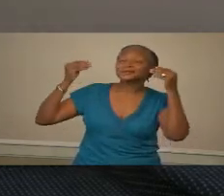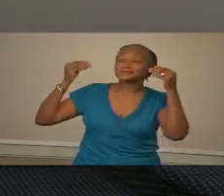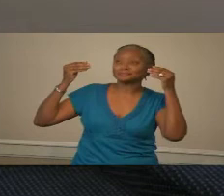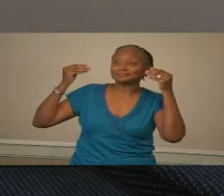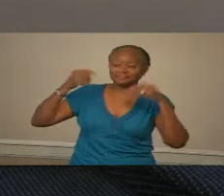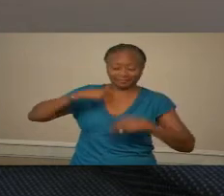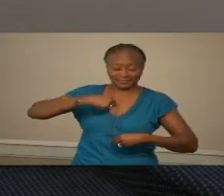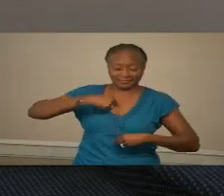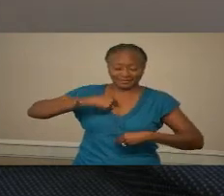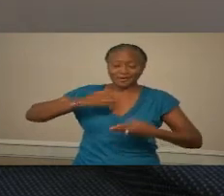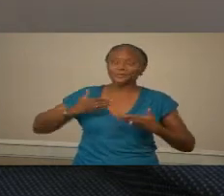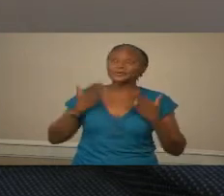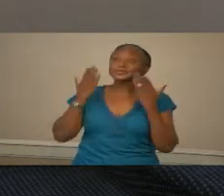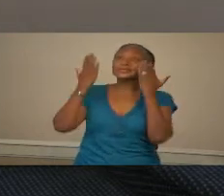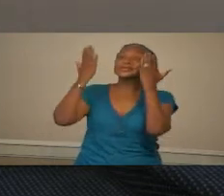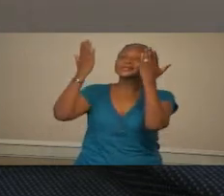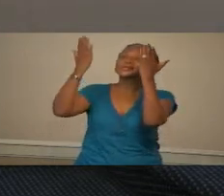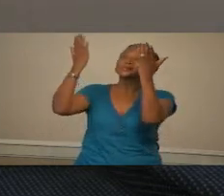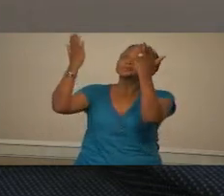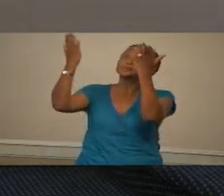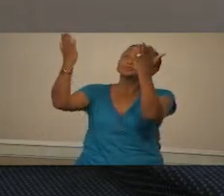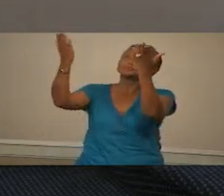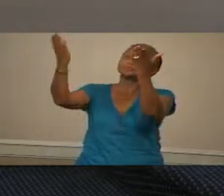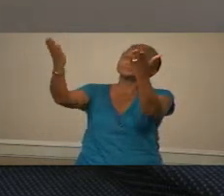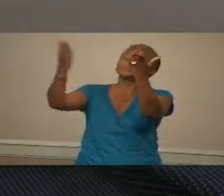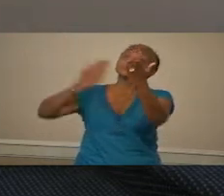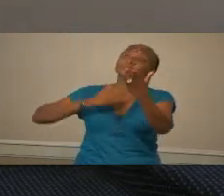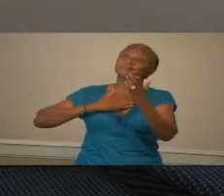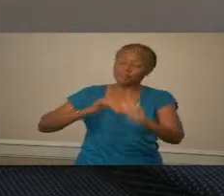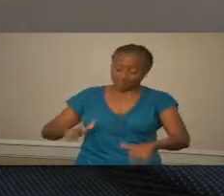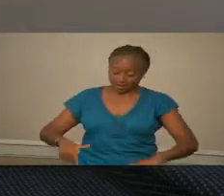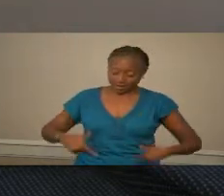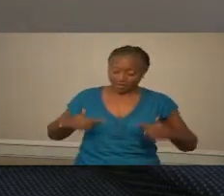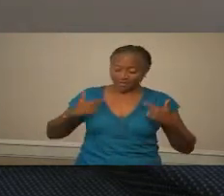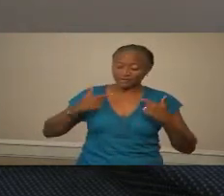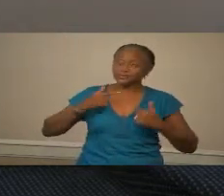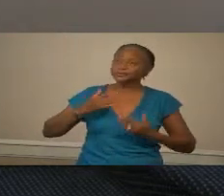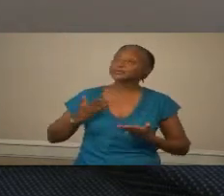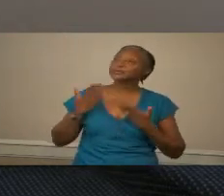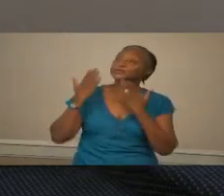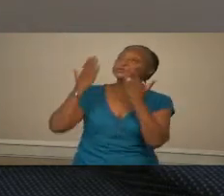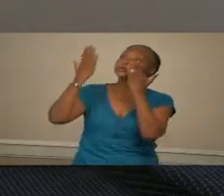I present my life to you.